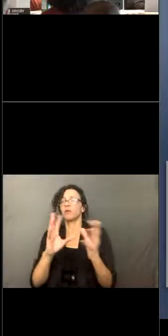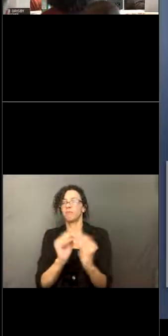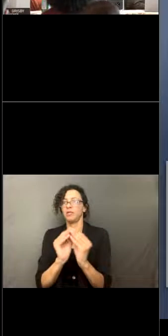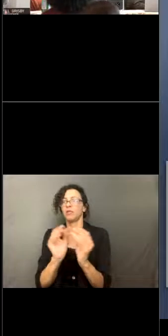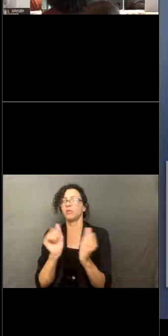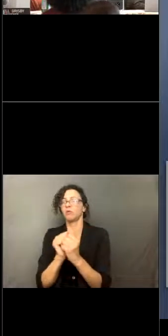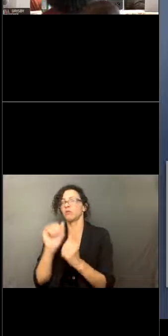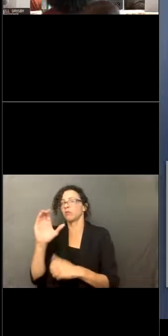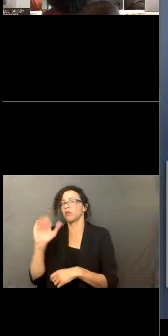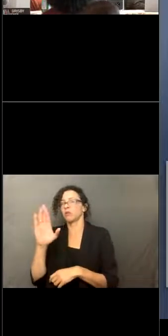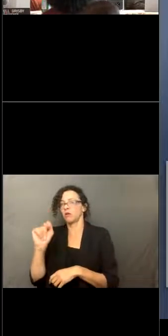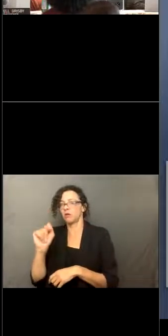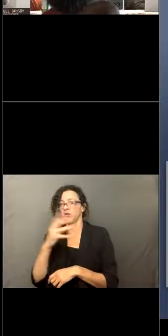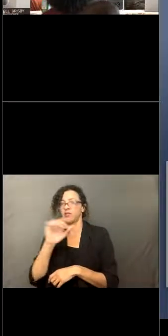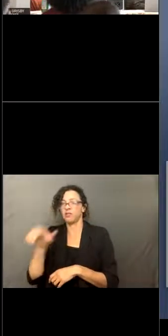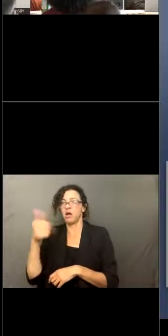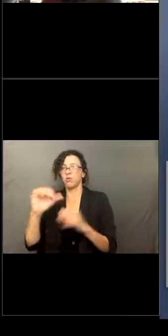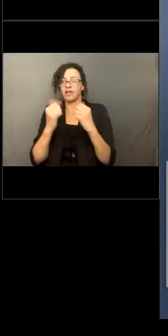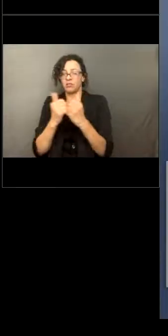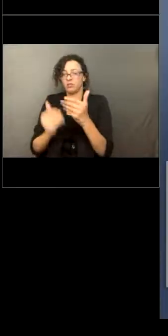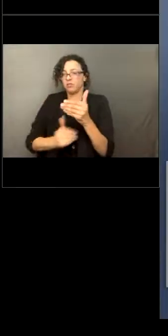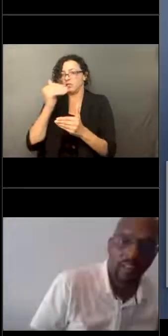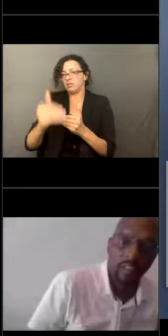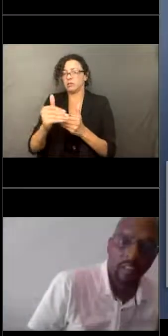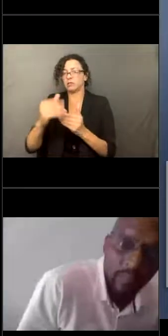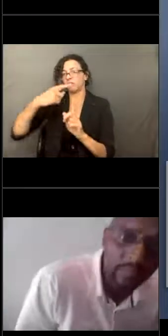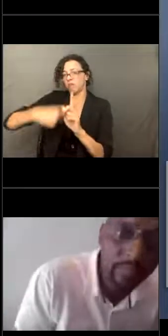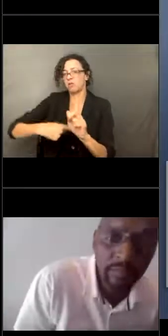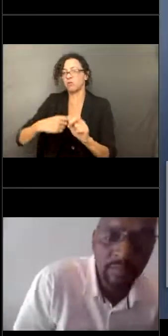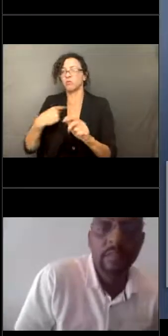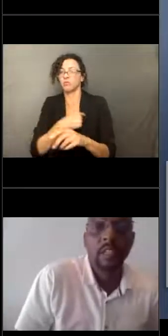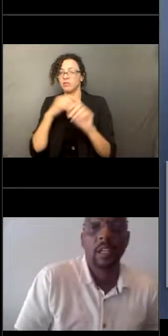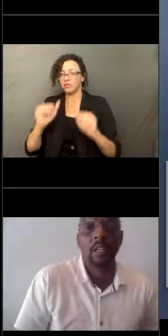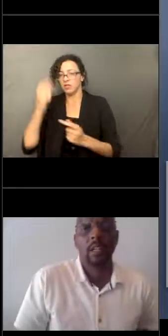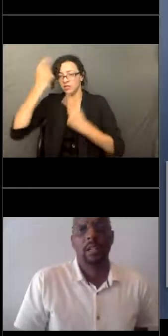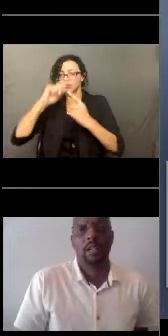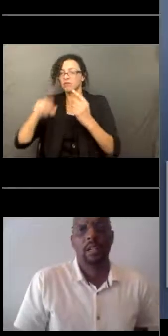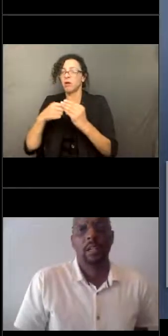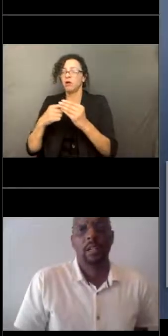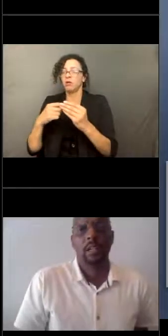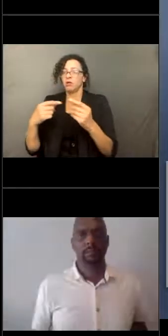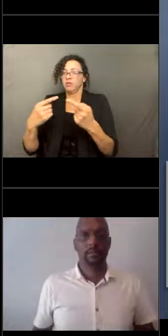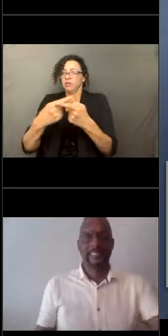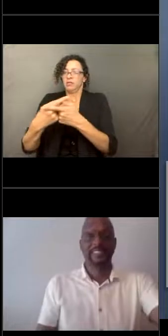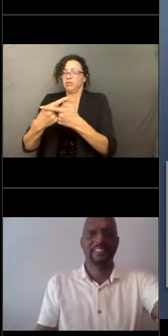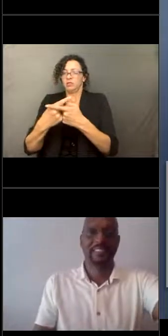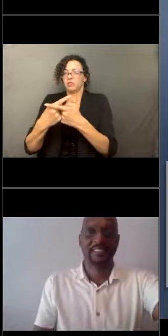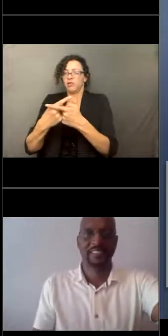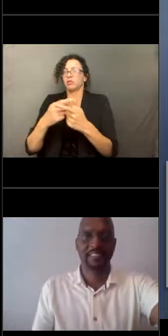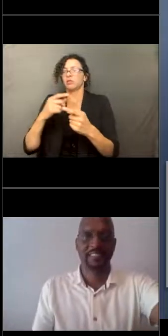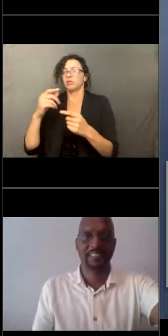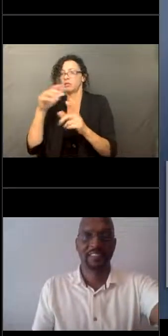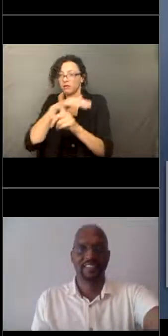maybe we can think about the intersections of environmental justice and transportation justice there.